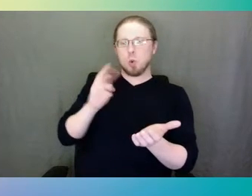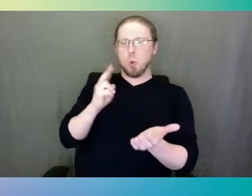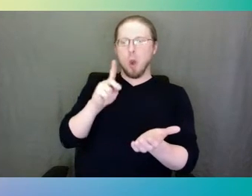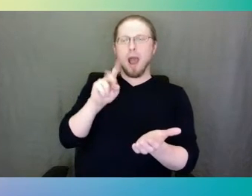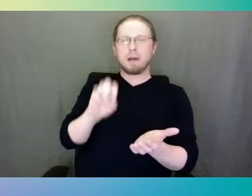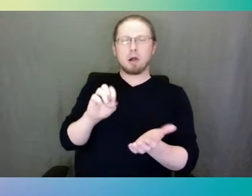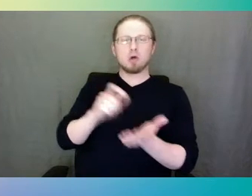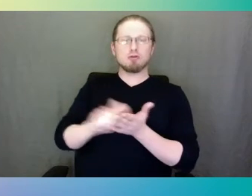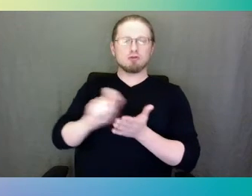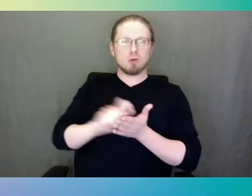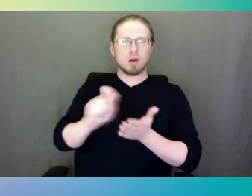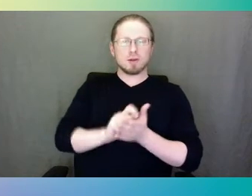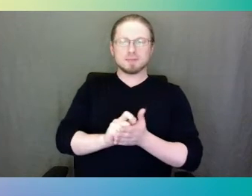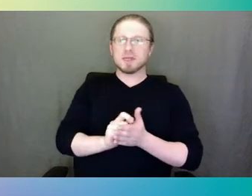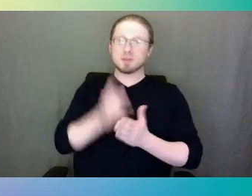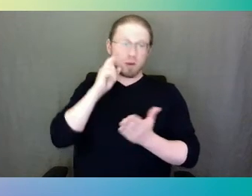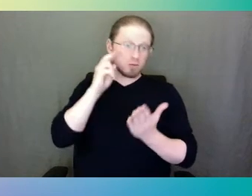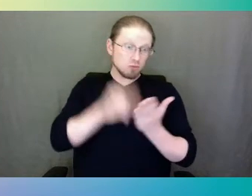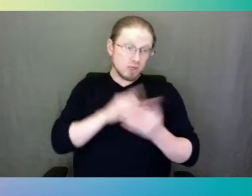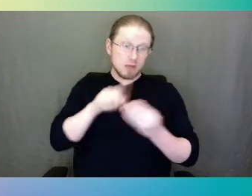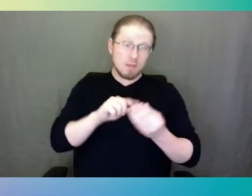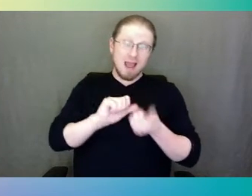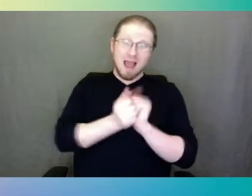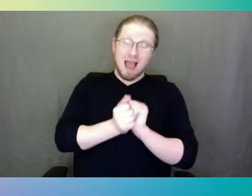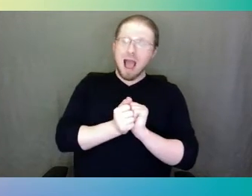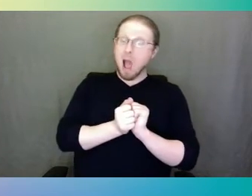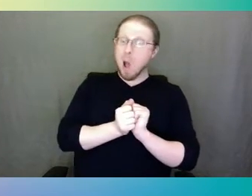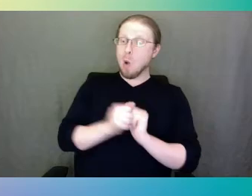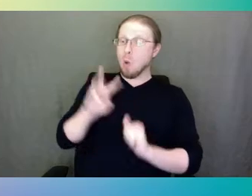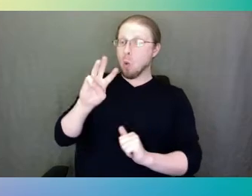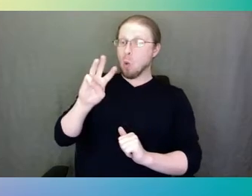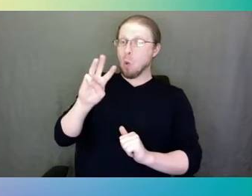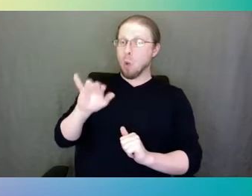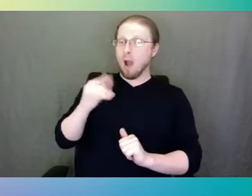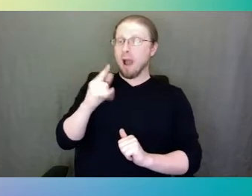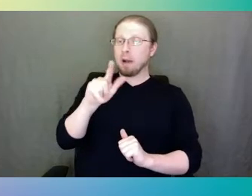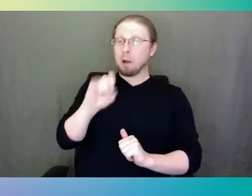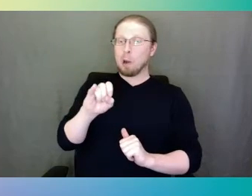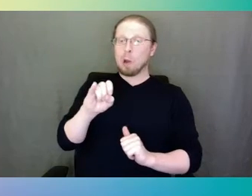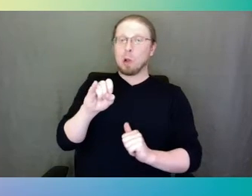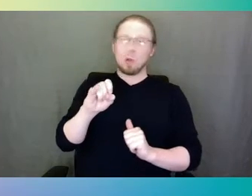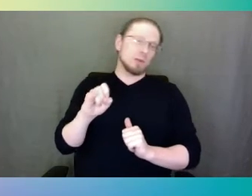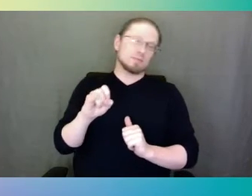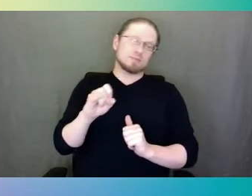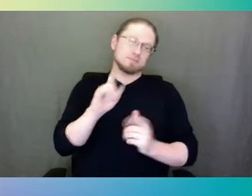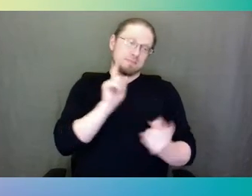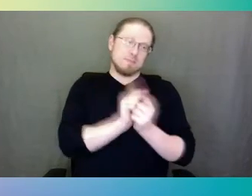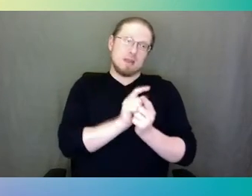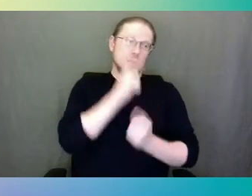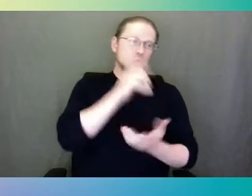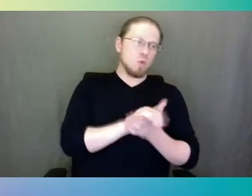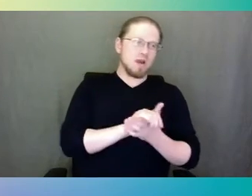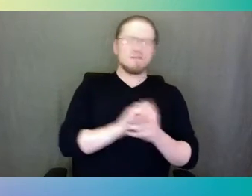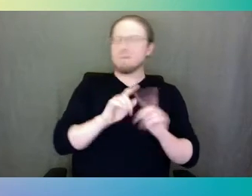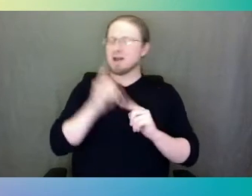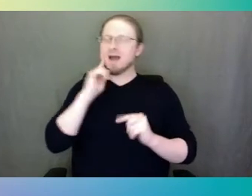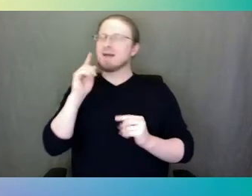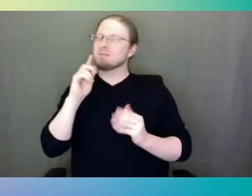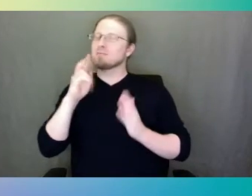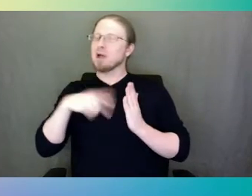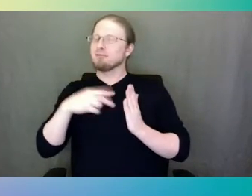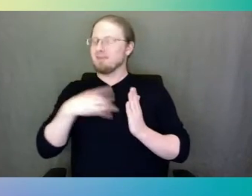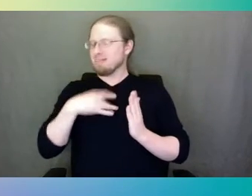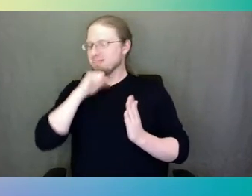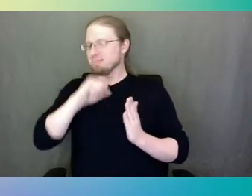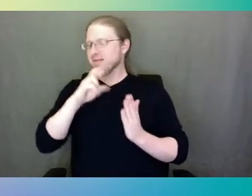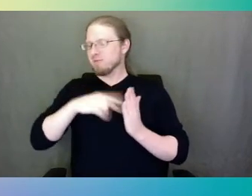Weigel met his wife. That was the story I was after. And I thought, heck, I've got this book. I might as well read the whole book. If you know me, I like to read. So I started